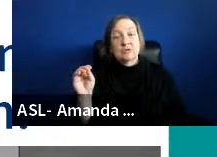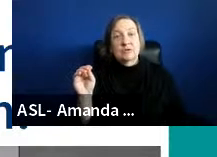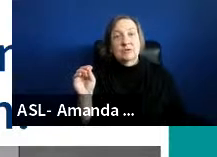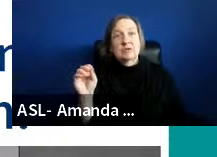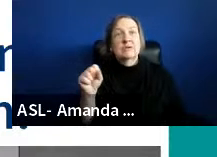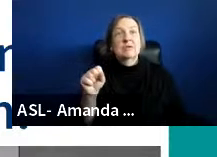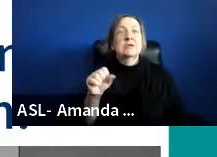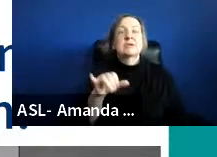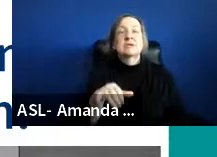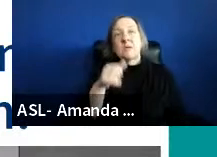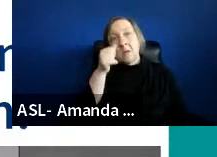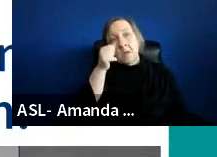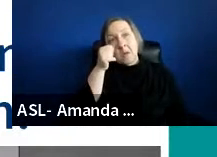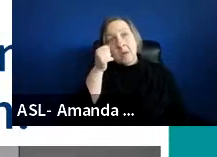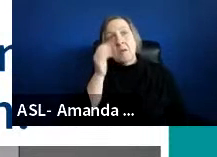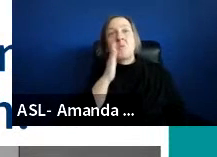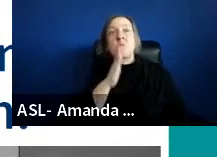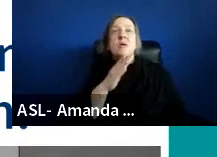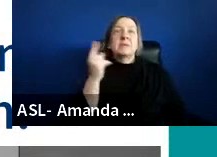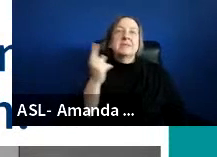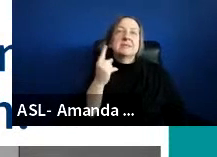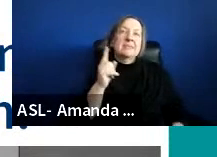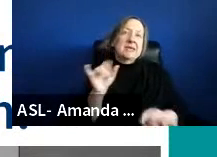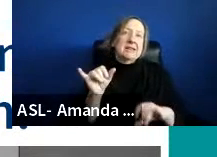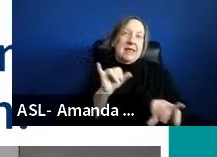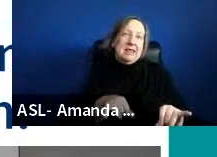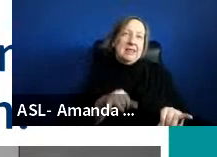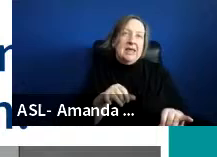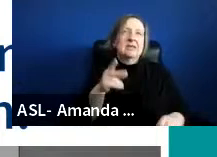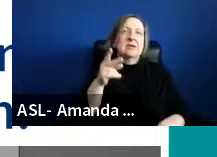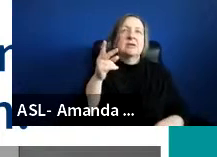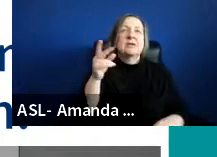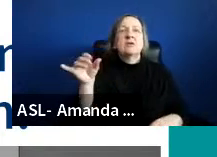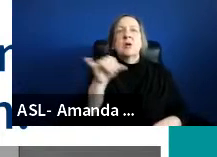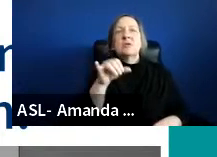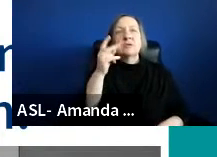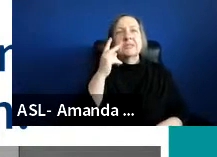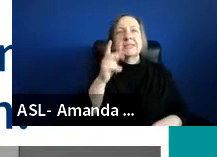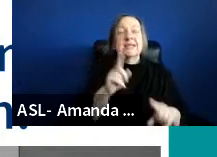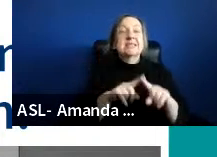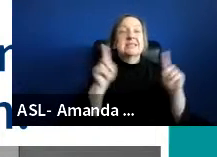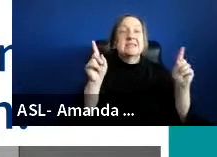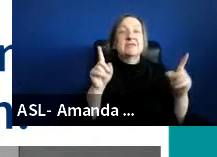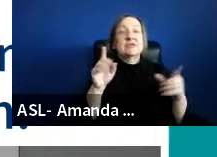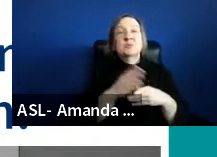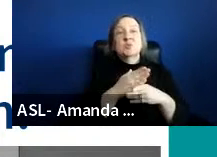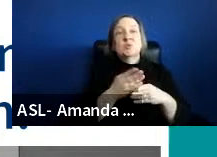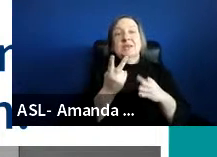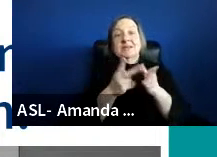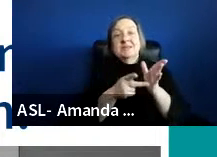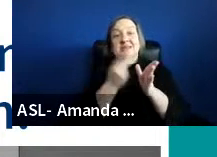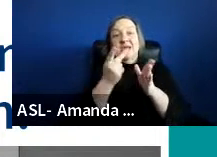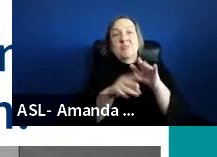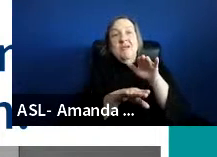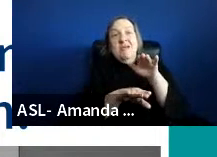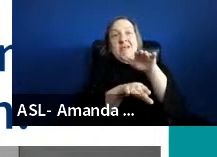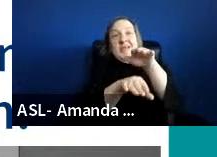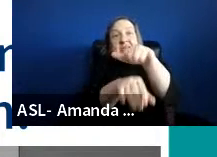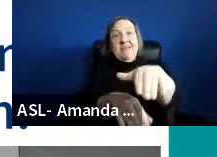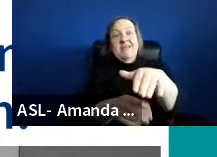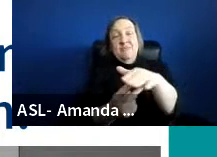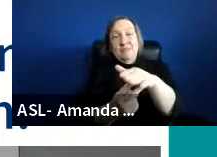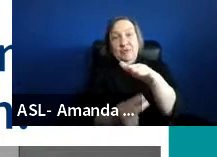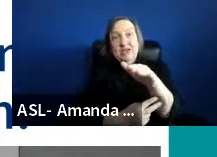yeah, so it's going to be something like this. Like you also see there's a difference between the double deck bridge